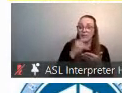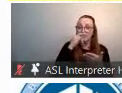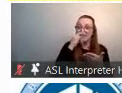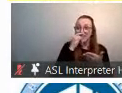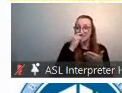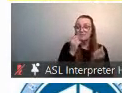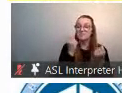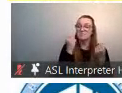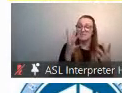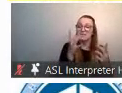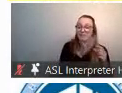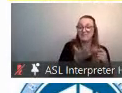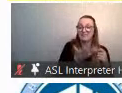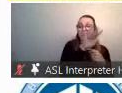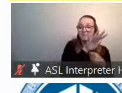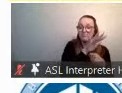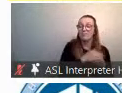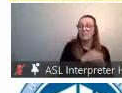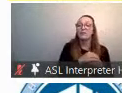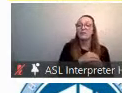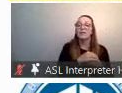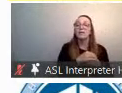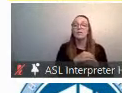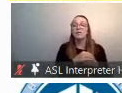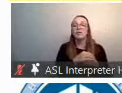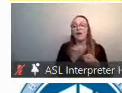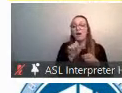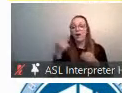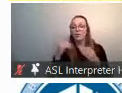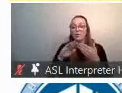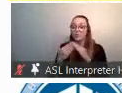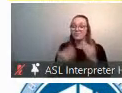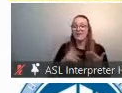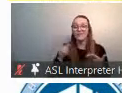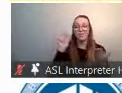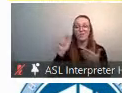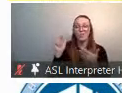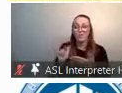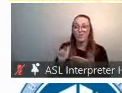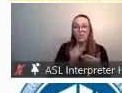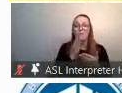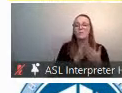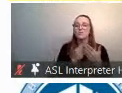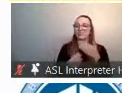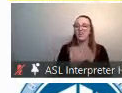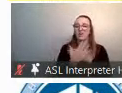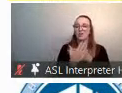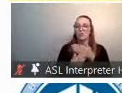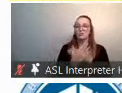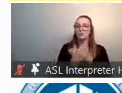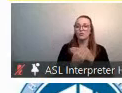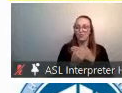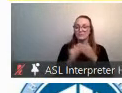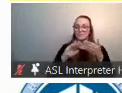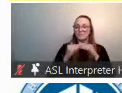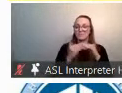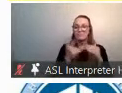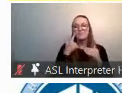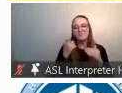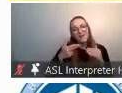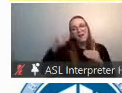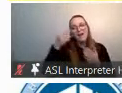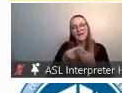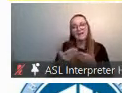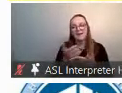have lower enrollment rates in other communities, in part the coastal communities, which are higher income, and we have